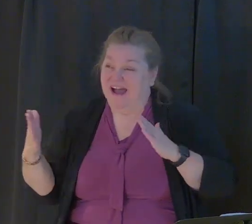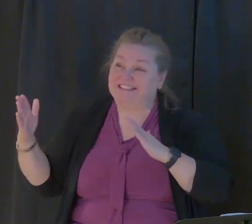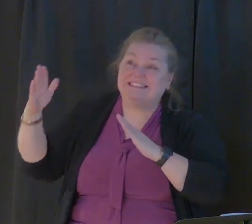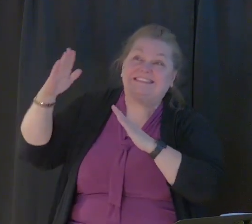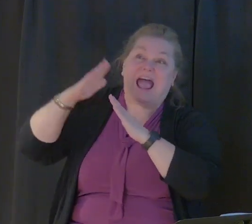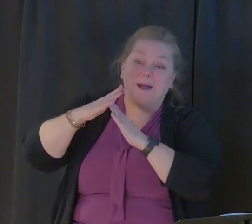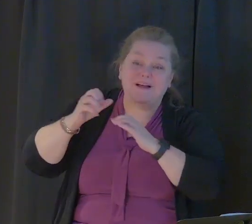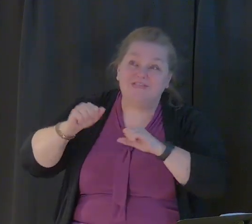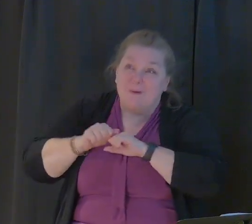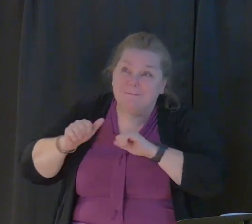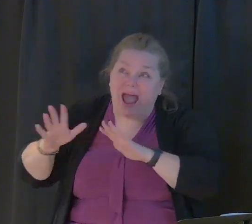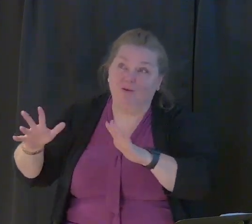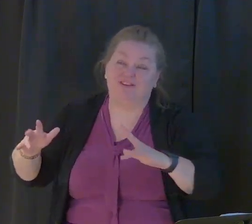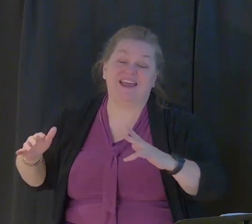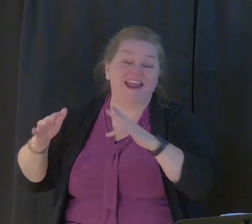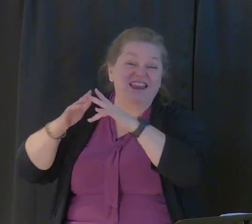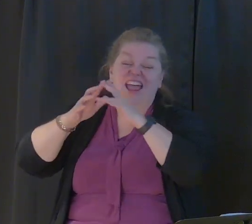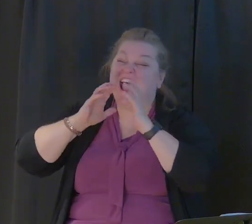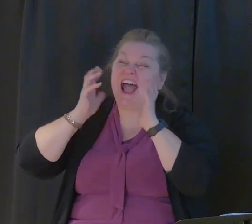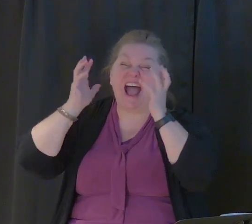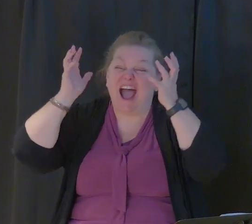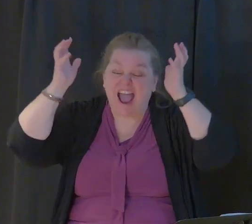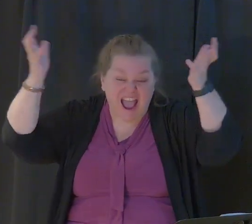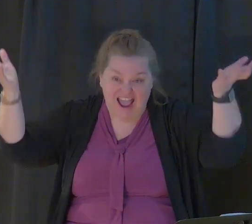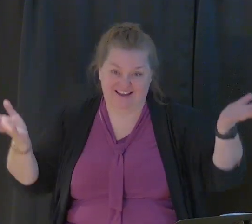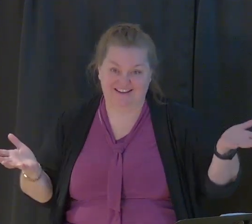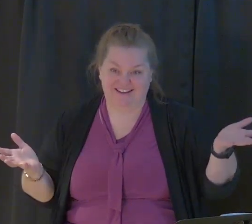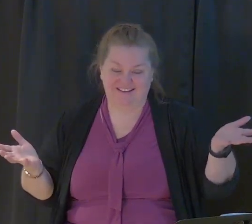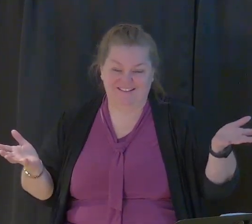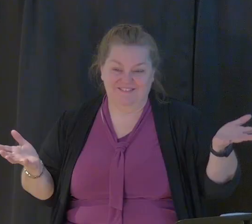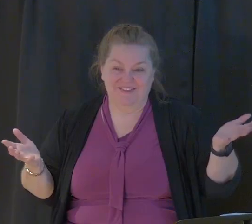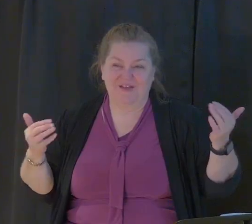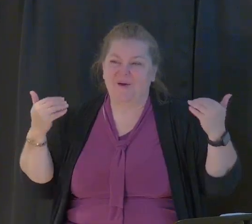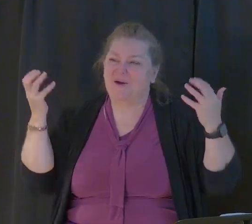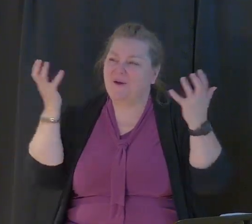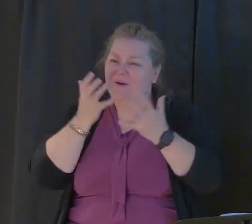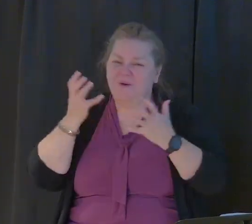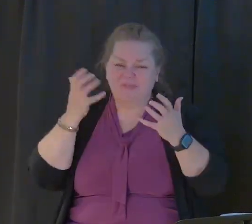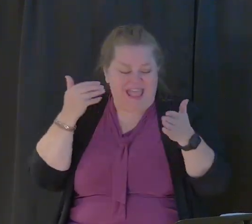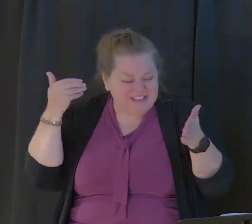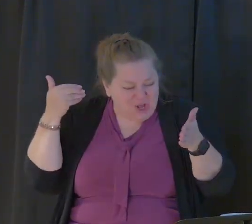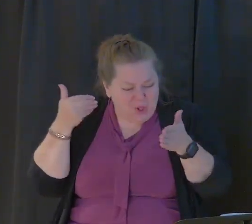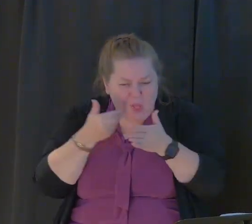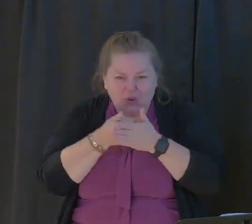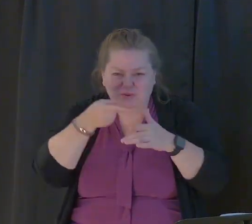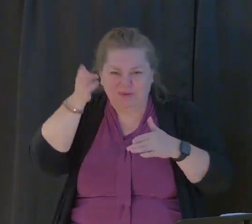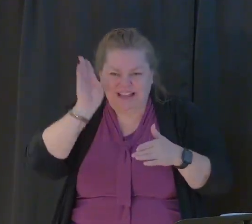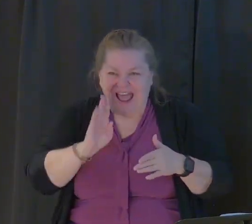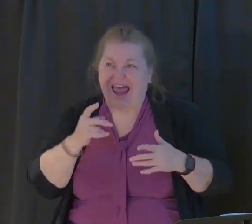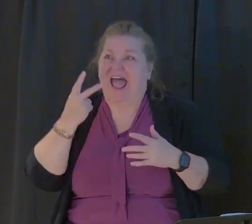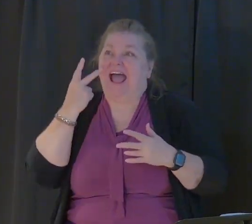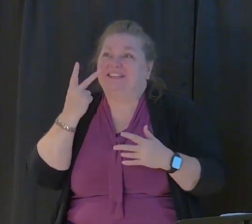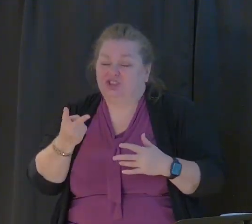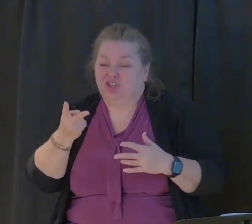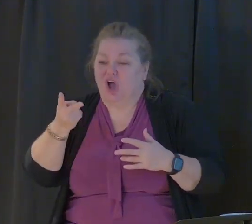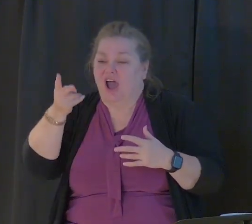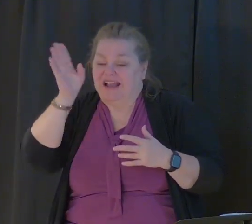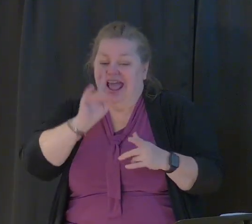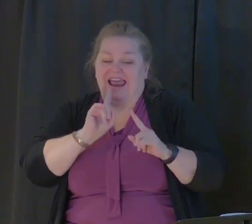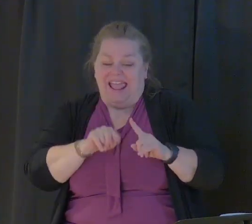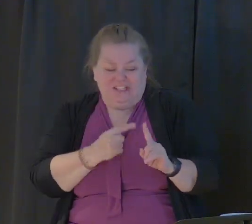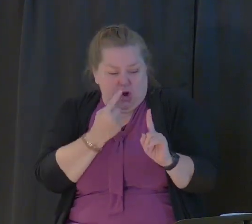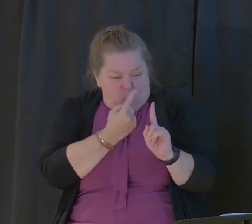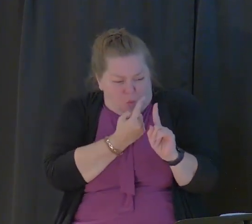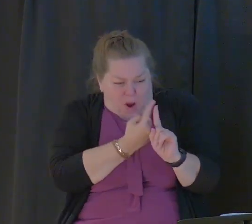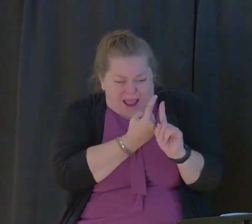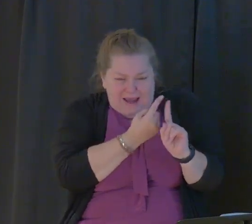There is no way that you could get me any closer to God than that moment, because I just saw him answer a humble man's prayer,